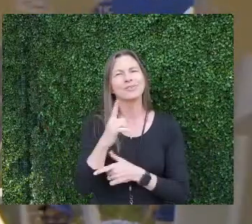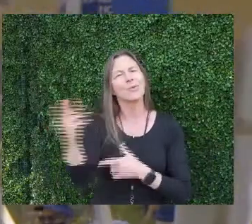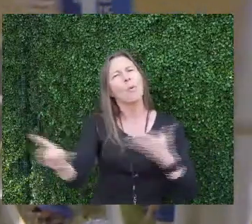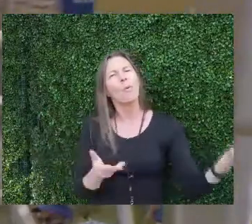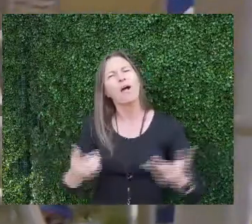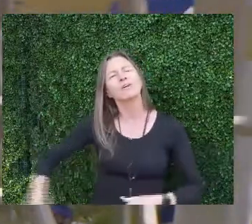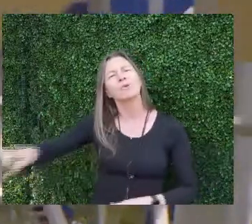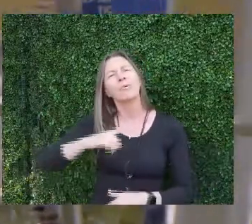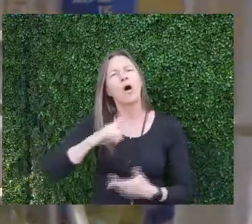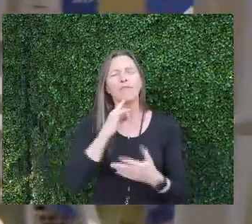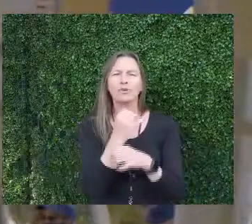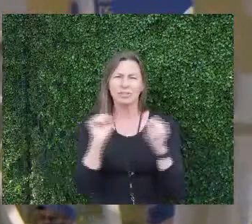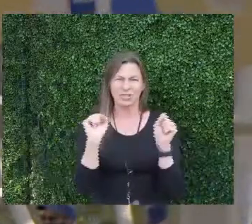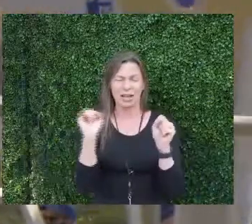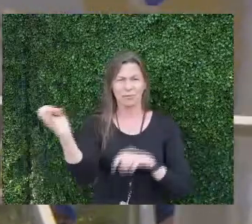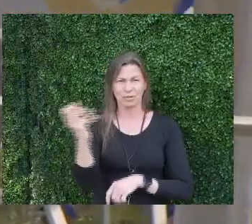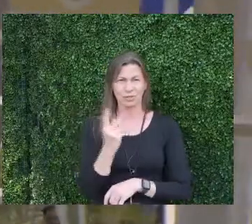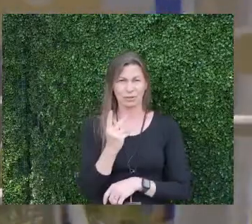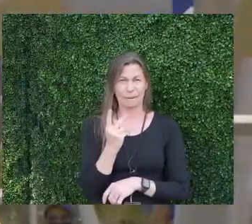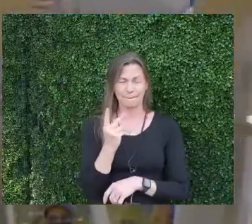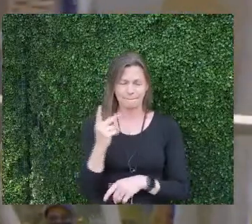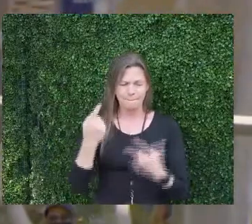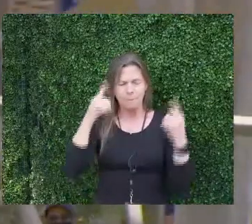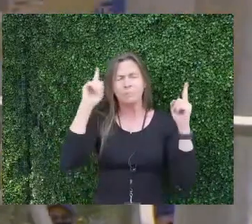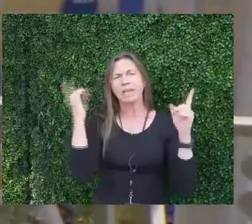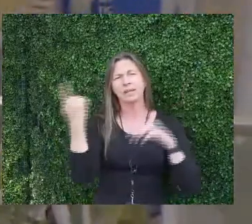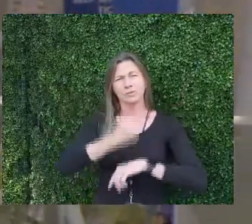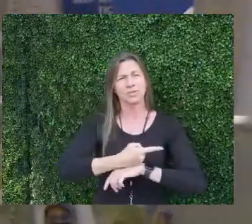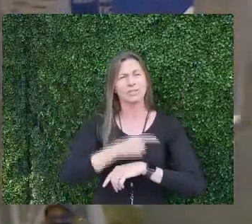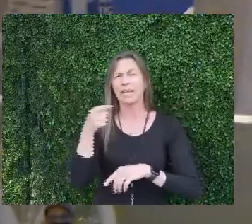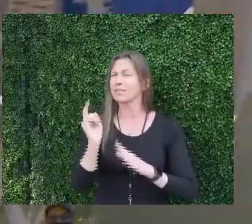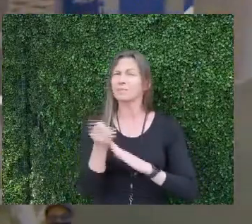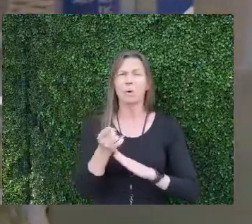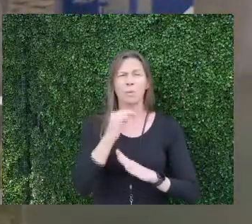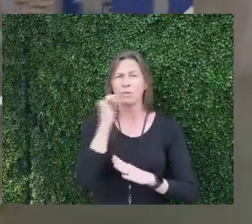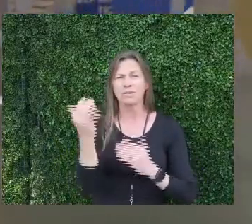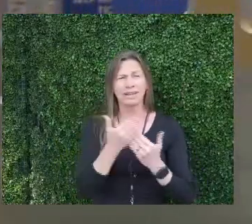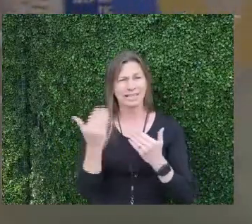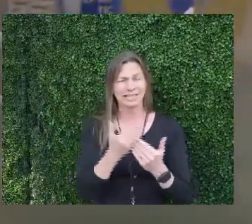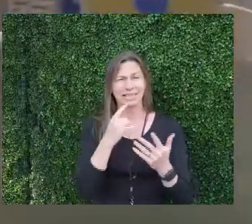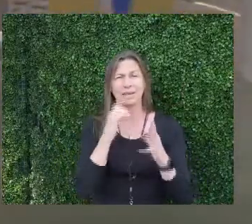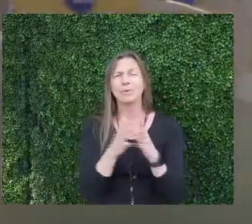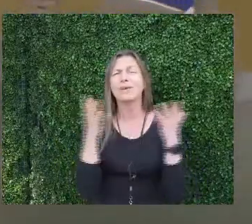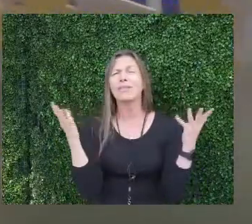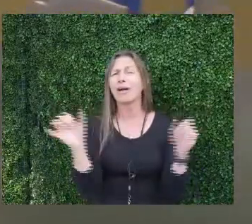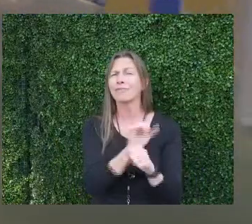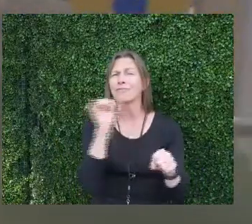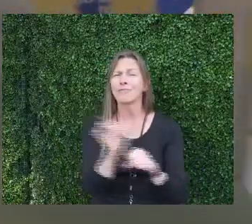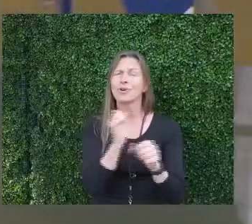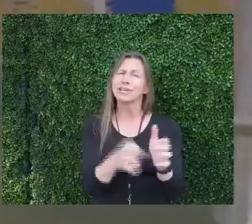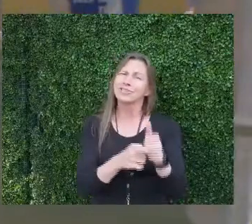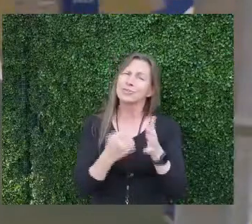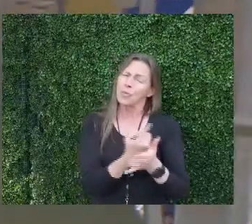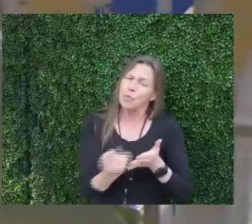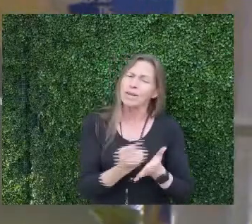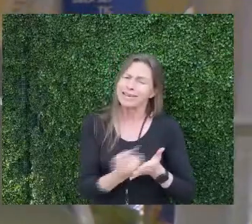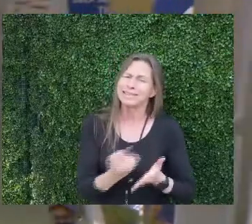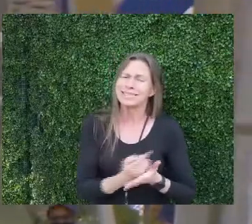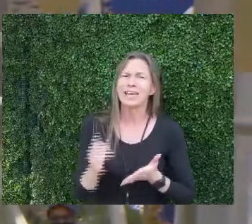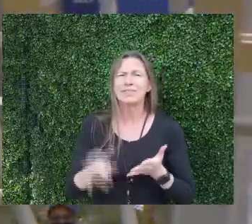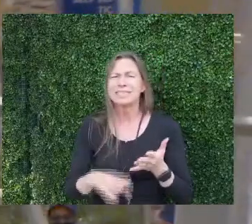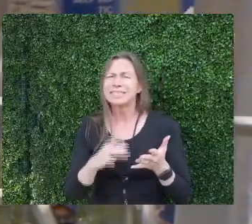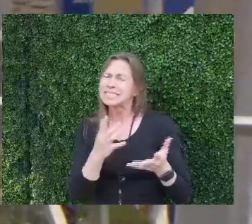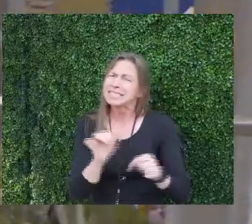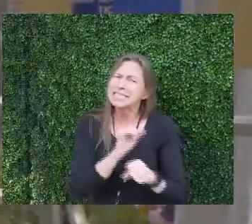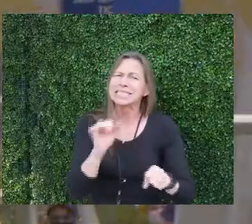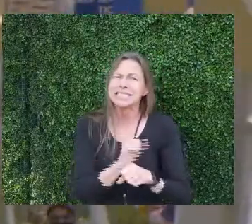Getting to today, this moment was not easy. It was a lot of work. It took weeks of bending the curve and endless Zoom calls and